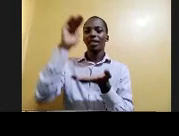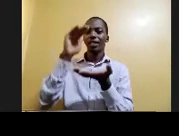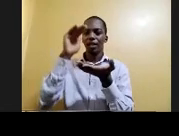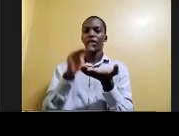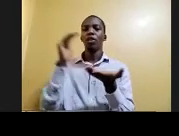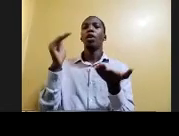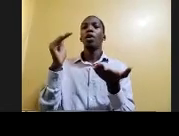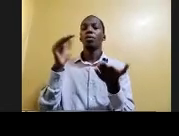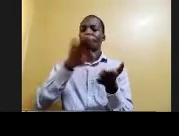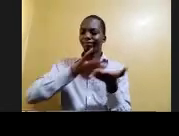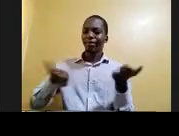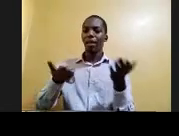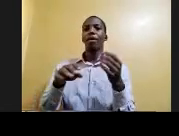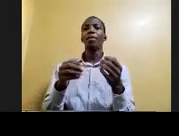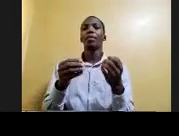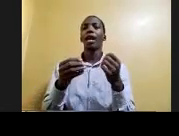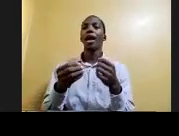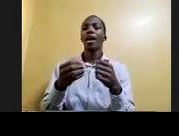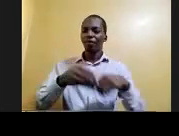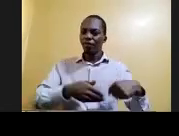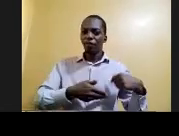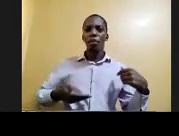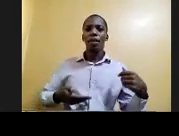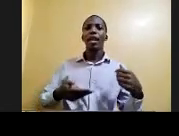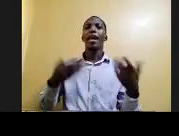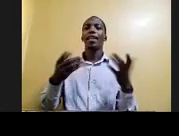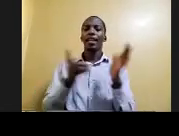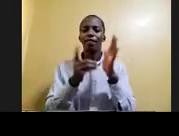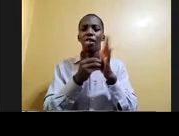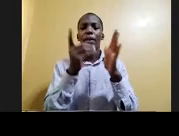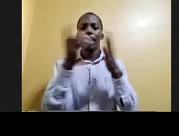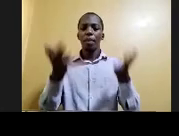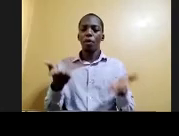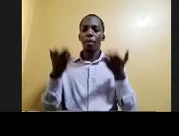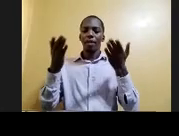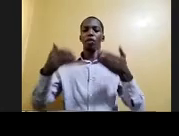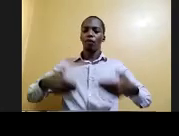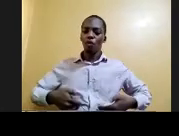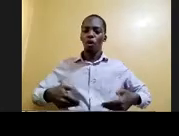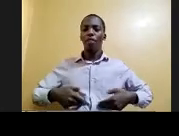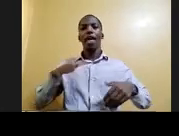eradicating poverty. In our quest for development, the promotion of youth and women empowerment